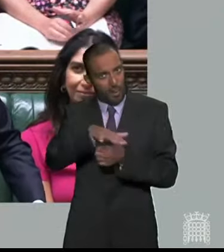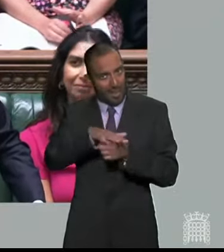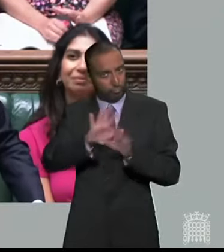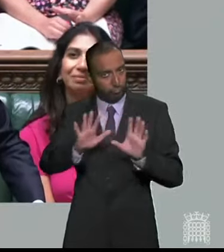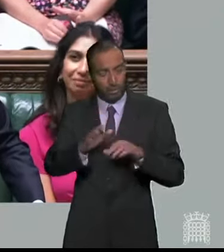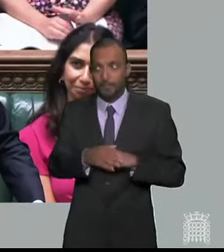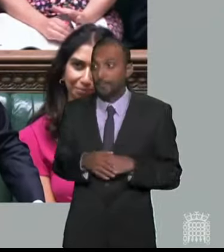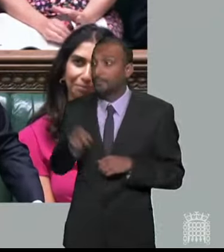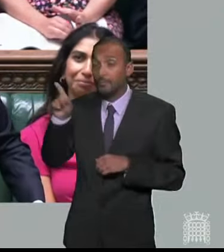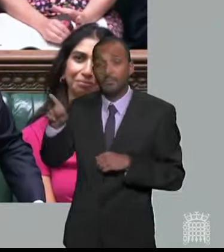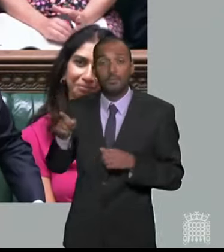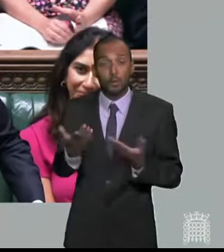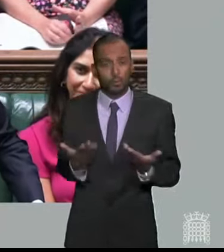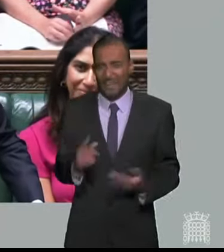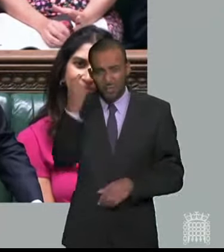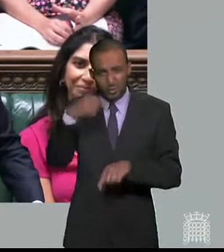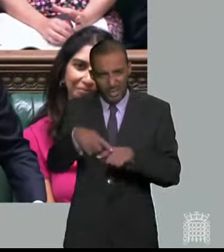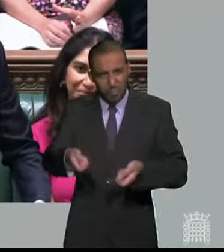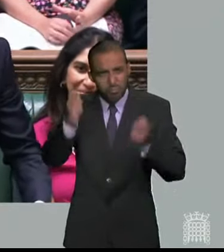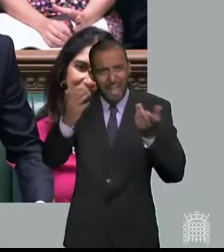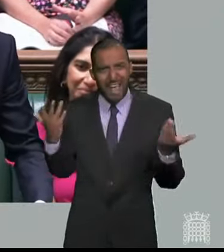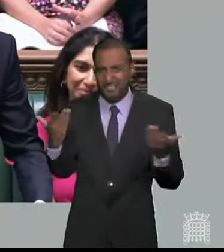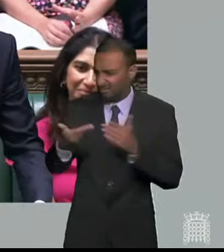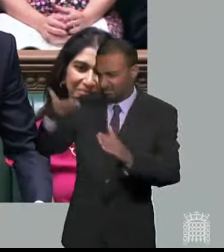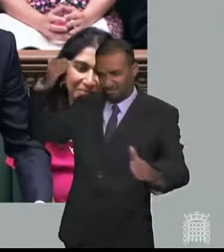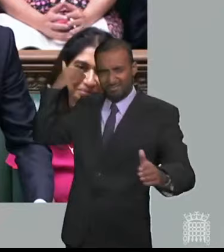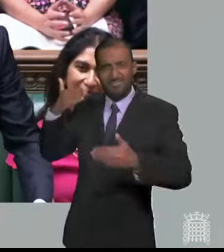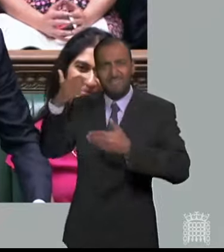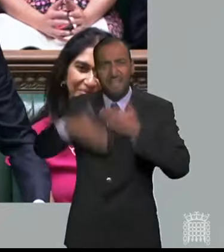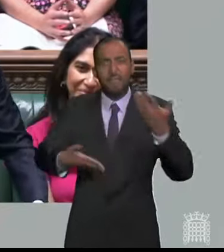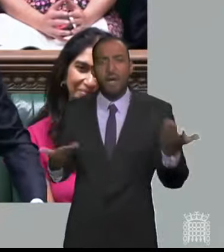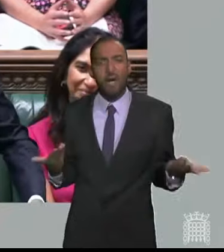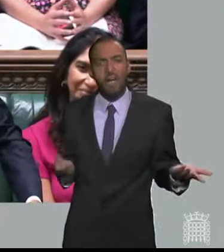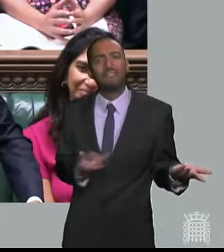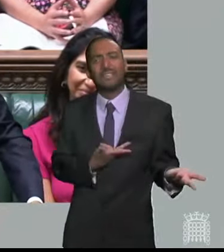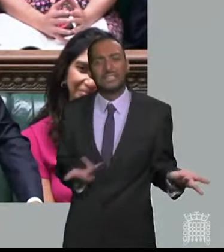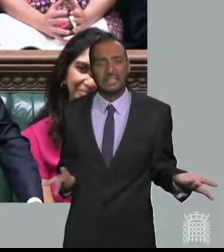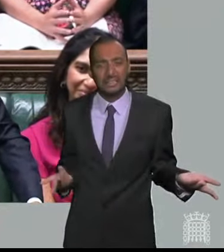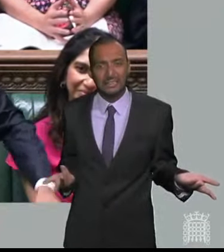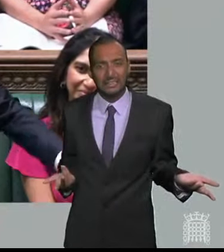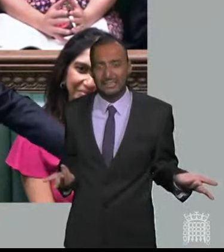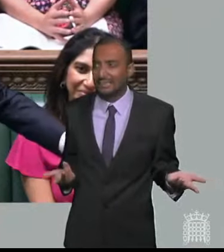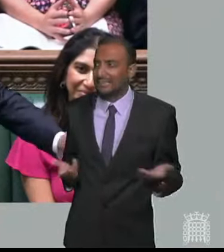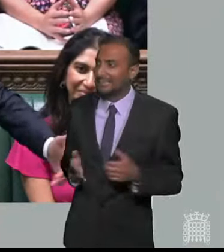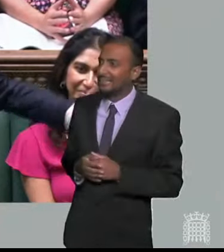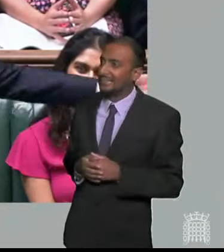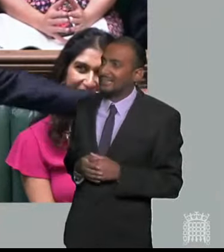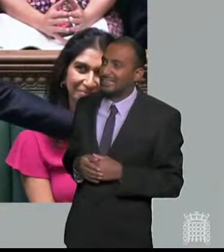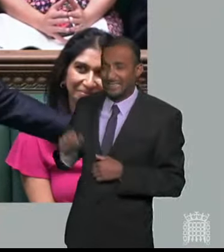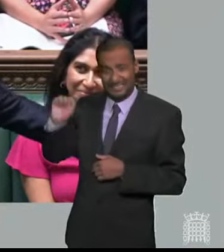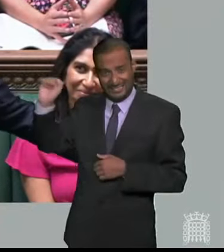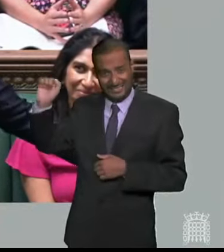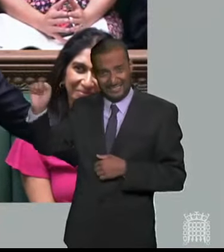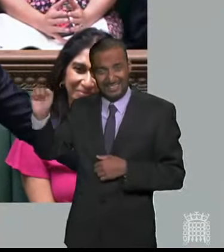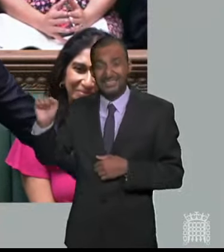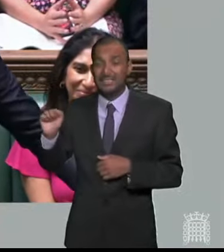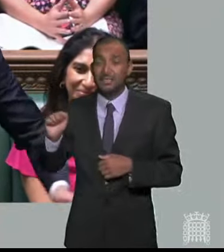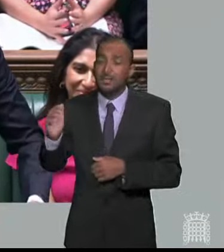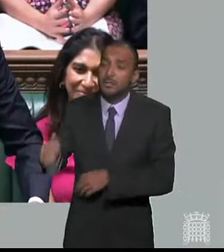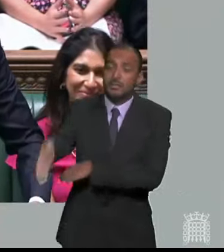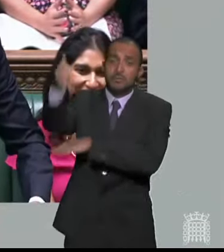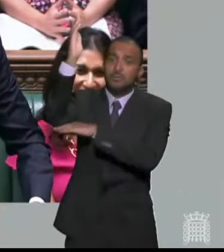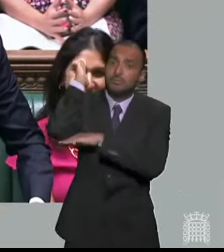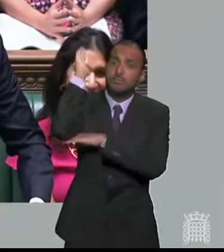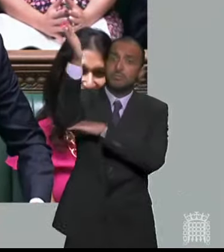never once raised this issue with me in Parliament. It wasn't even worthy of a single mention in his so-called landmark speech on